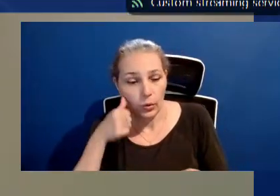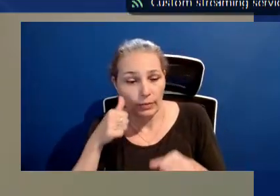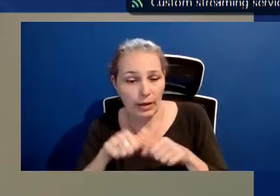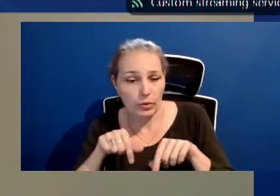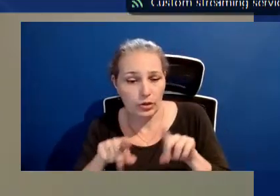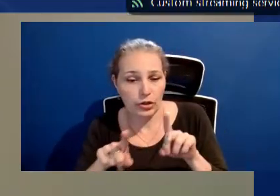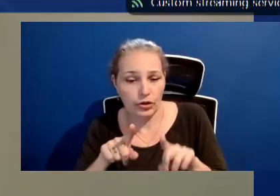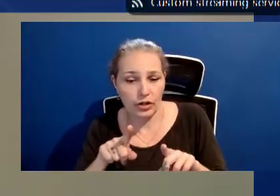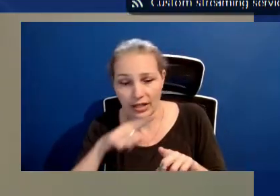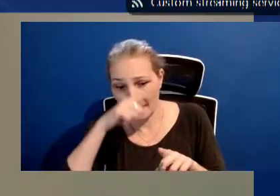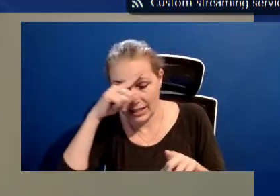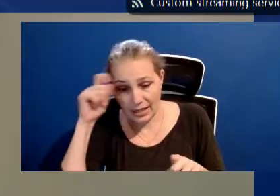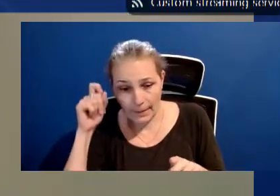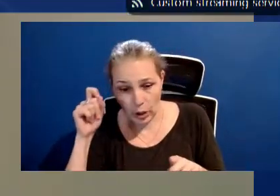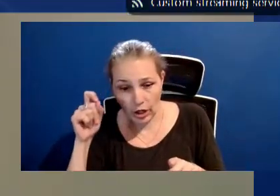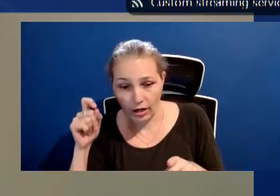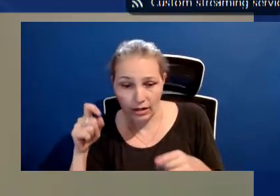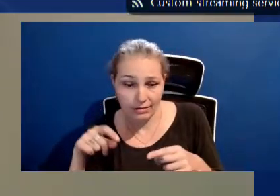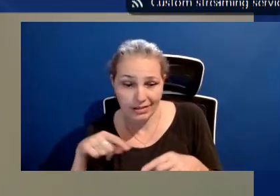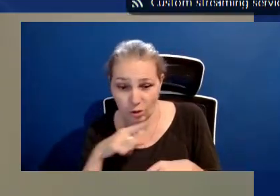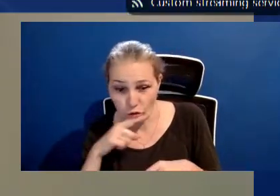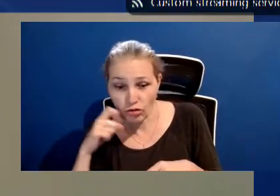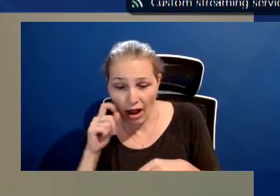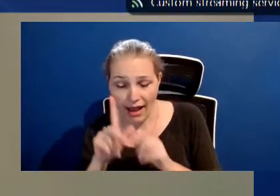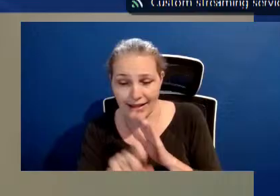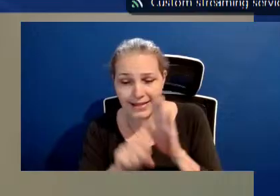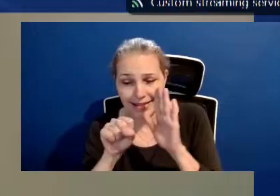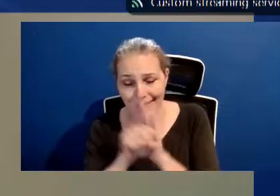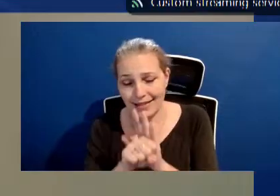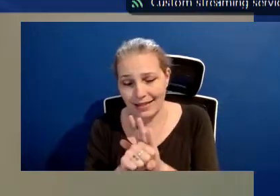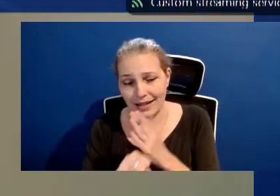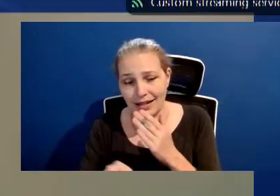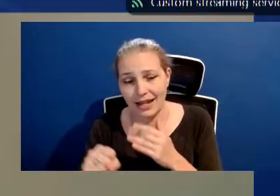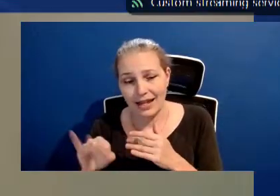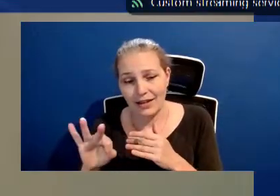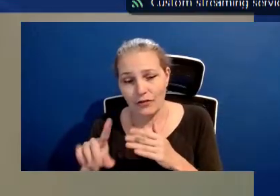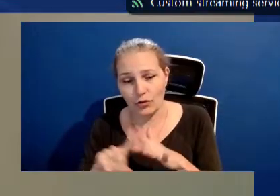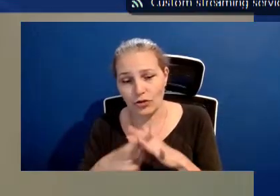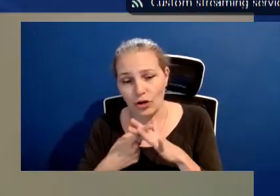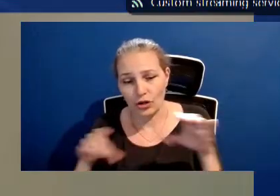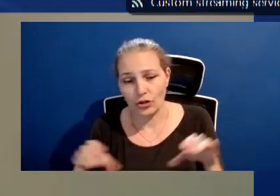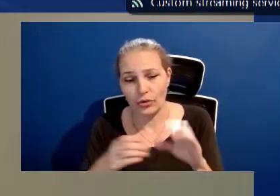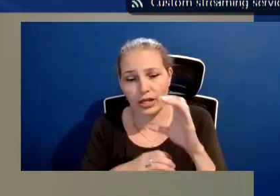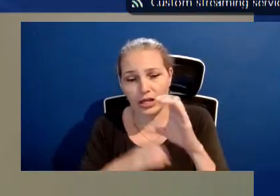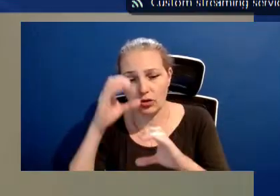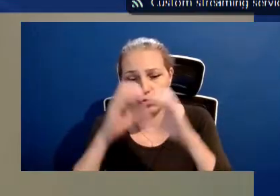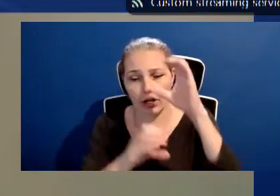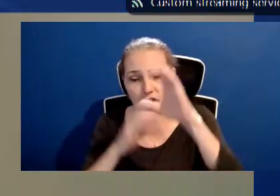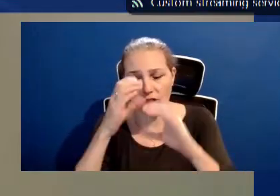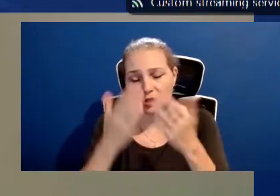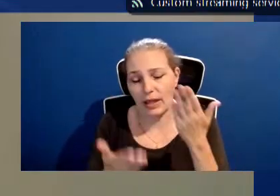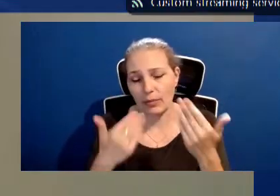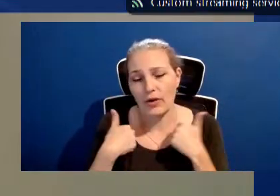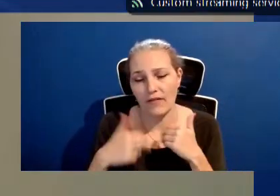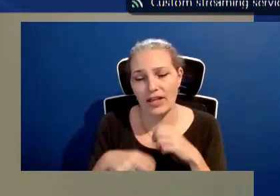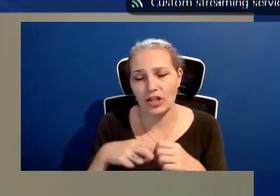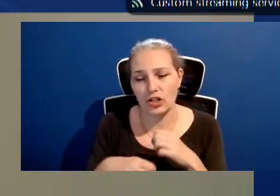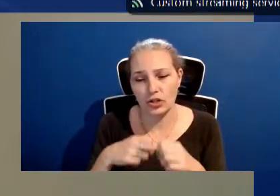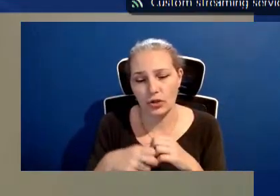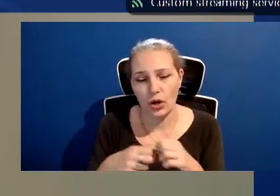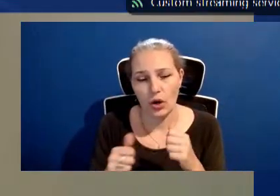on when you begin to do your construction, we may start running into issues with weeds. We want to make sure that